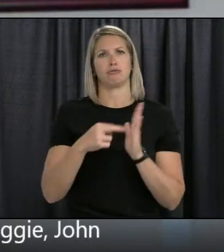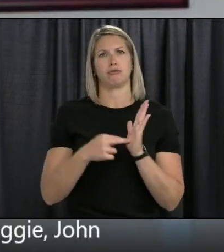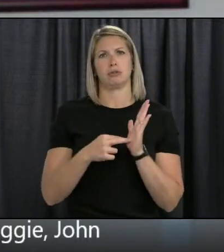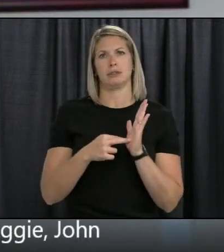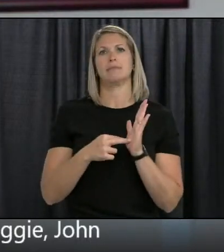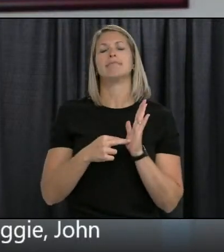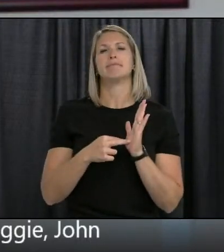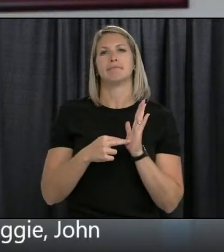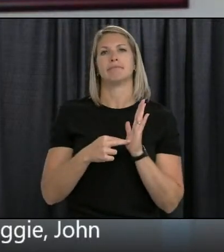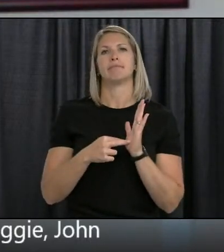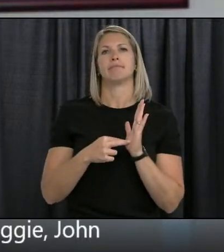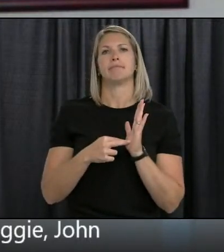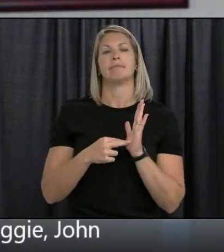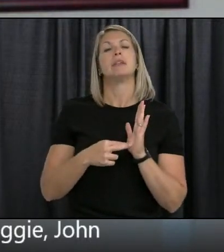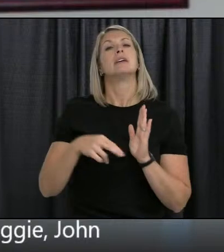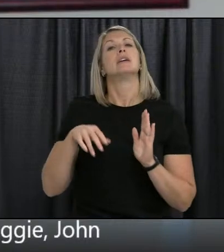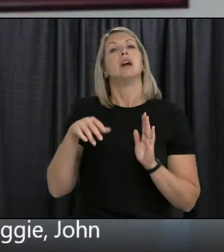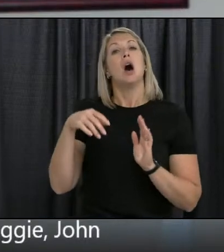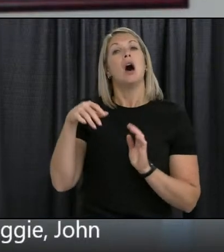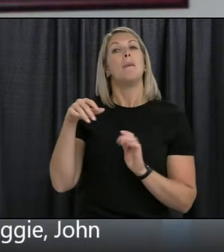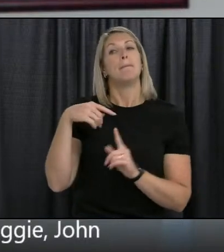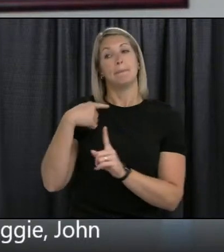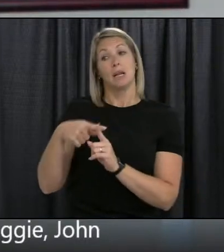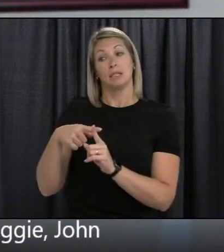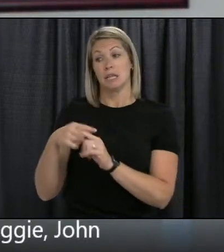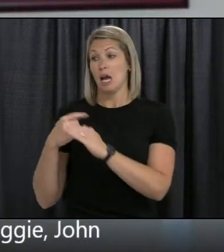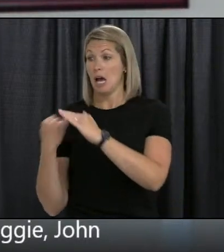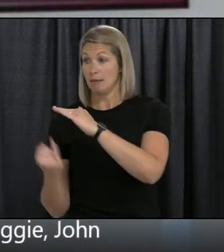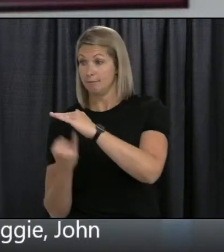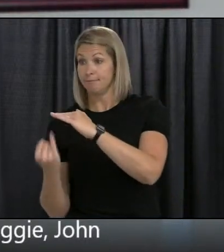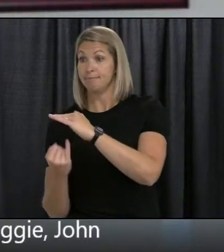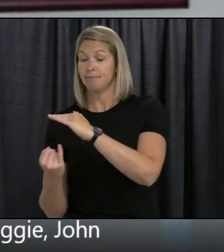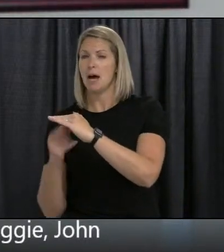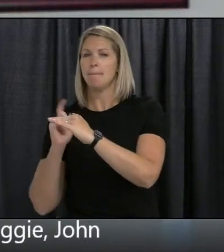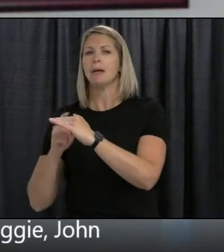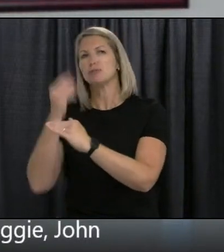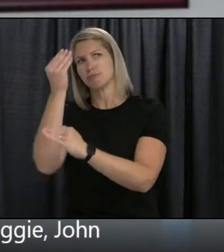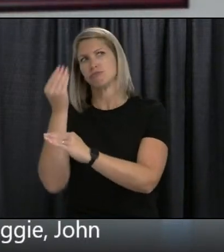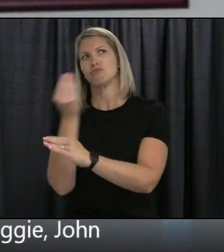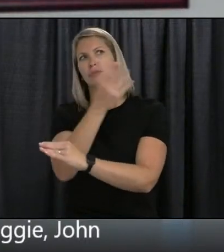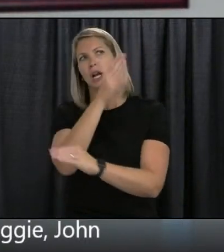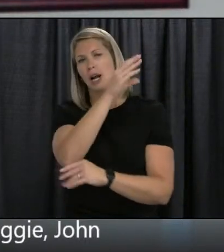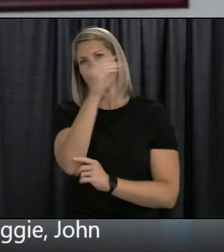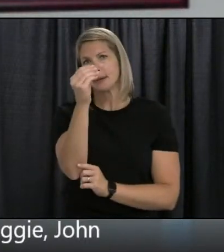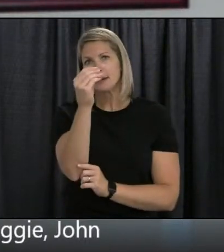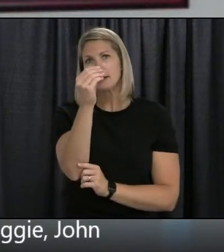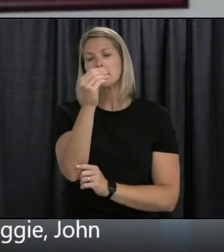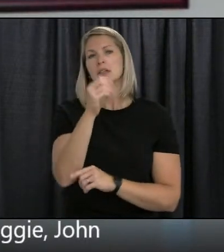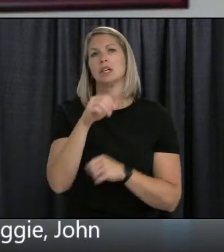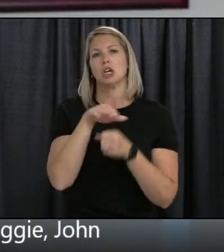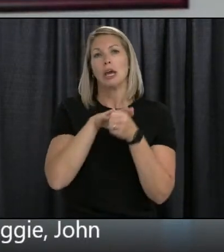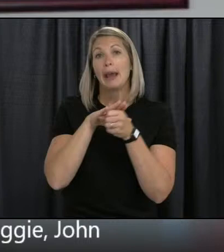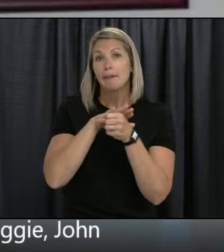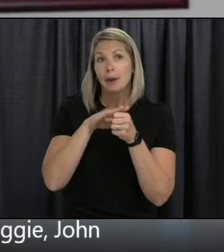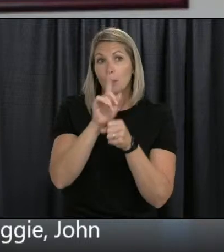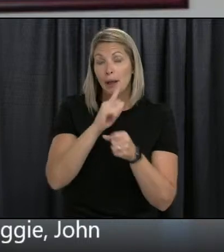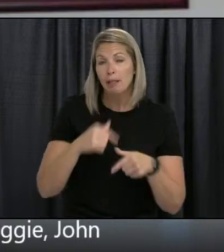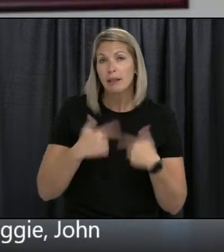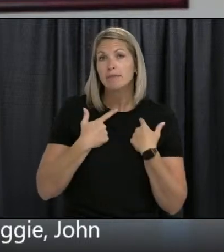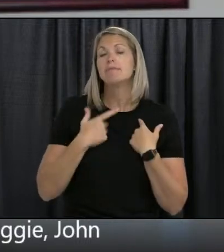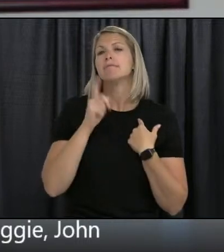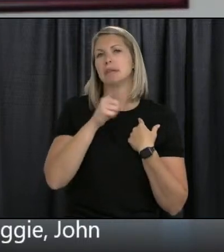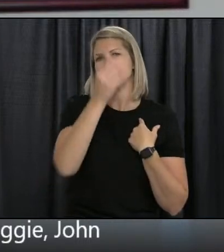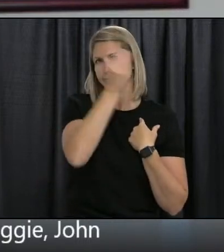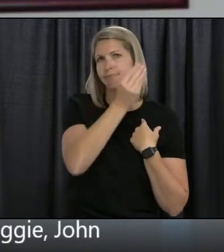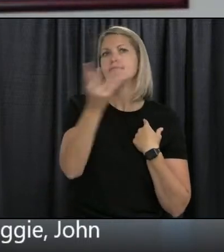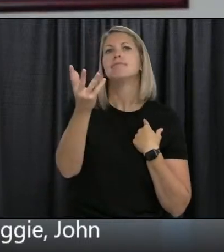their isolation status known to the individual. As far as regional health authorities are concerned, the issue of whether or not